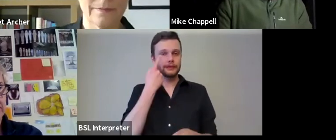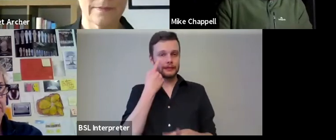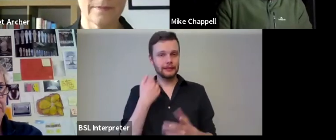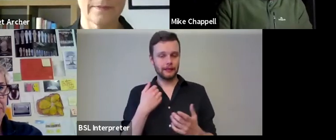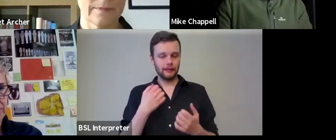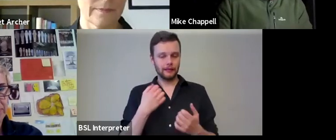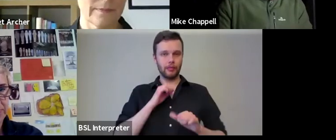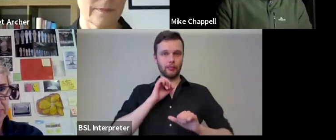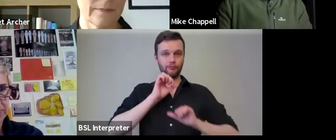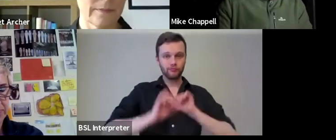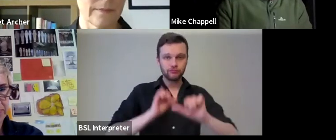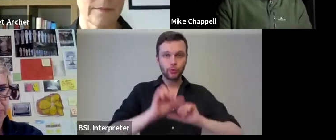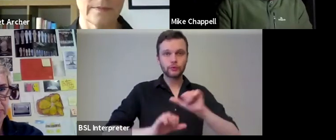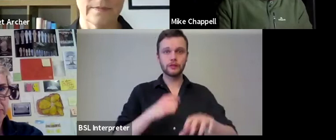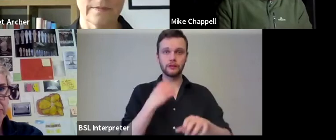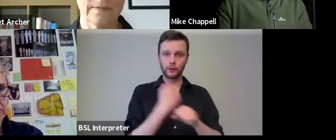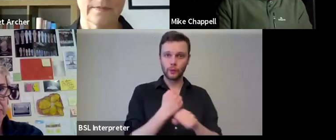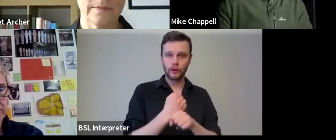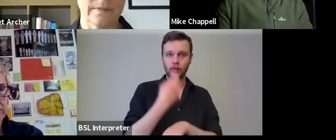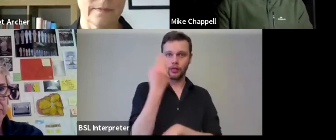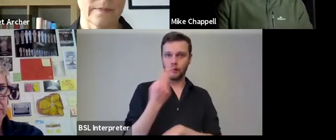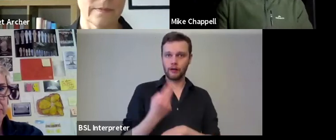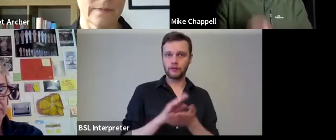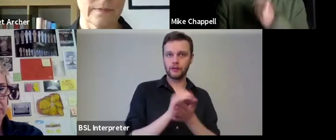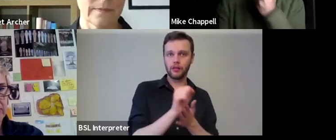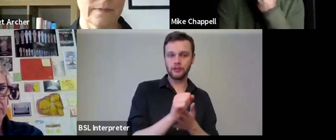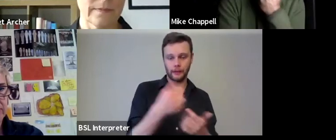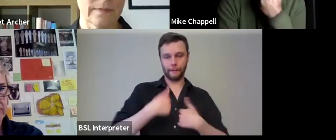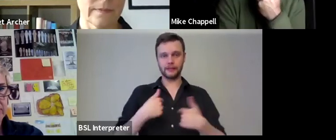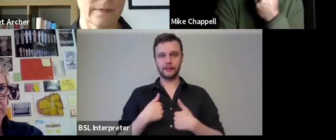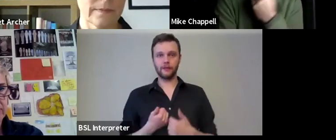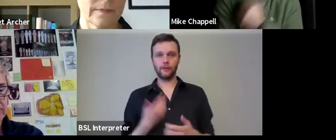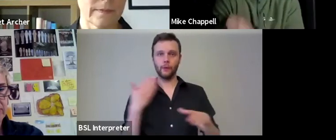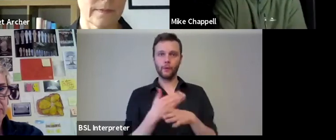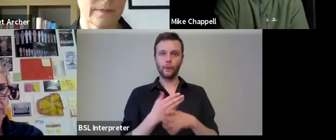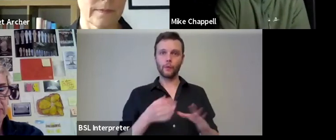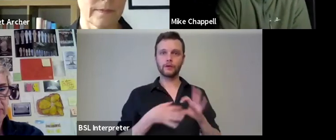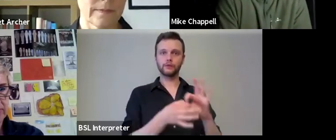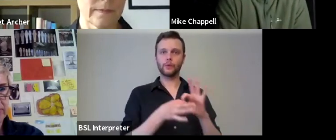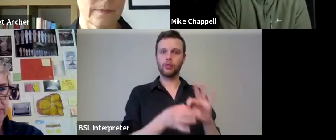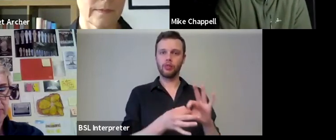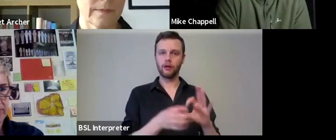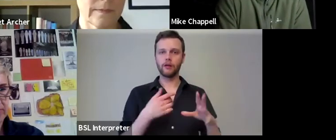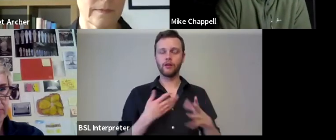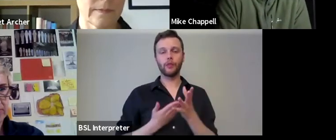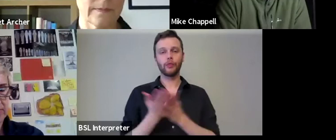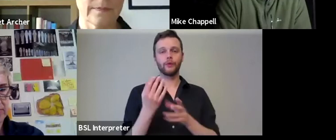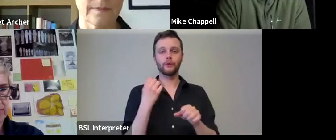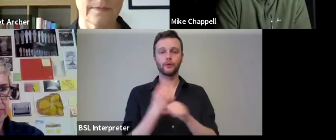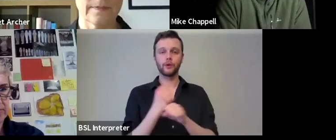that Google Arts and Culture and myself, how we work together. We work together on a Google Chrome platform,